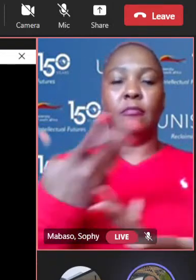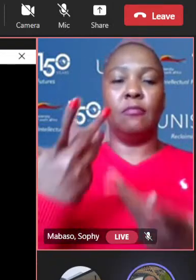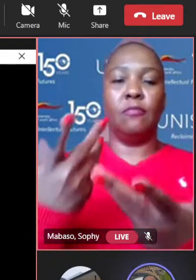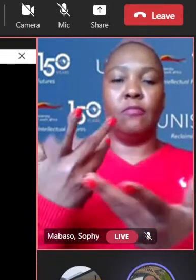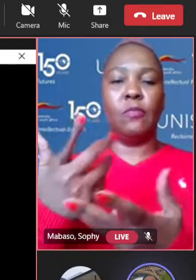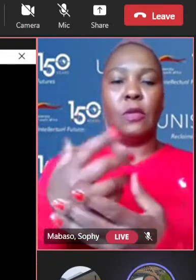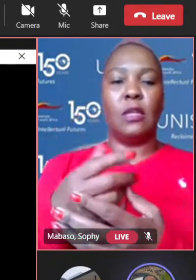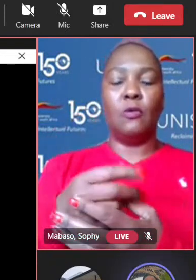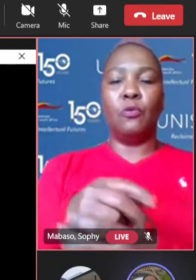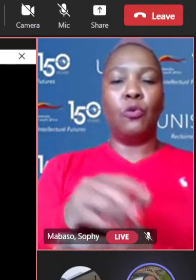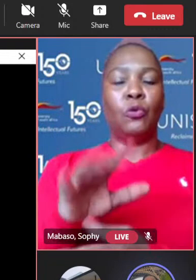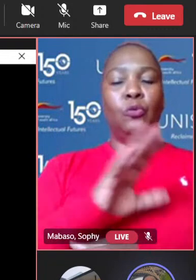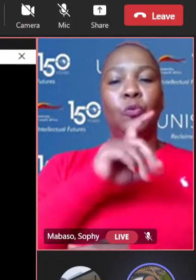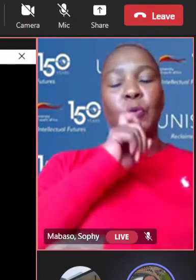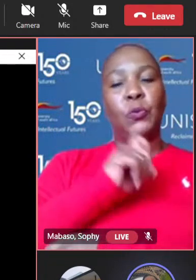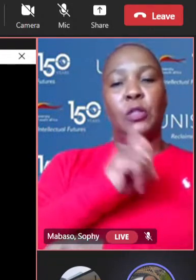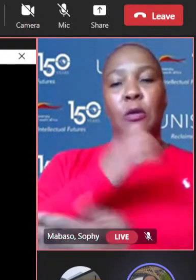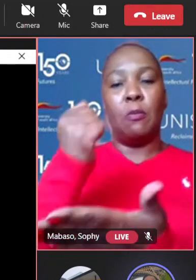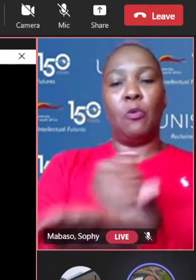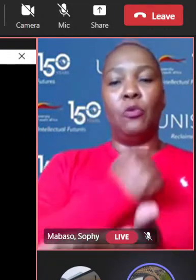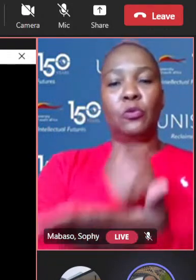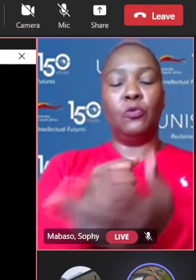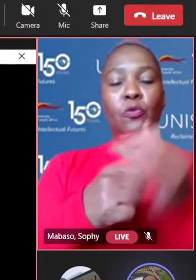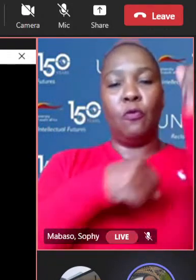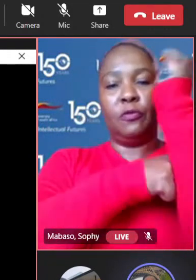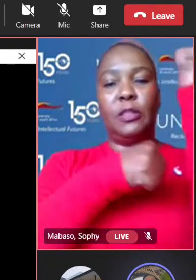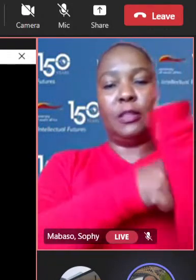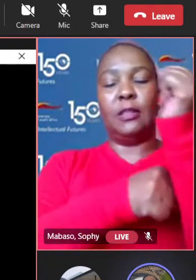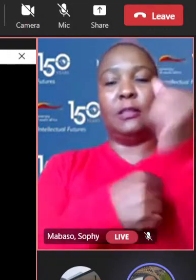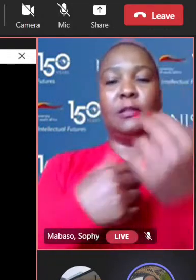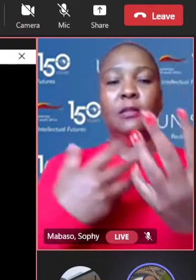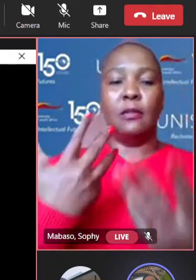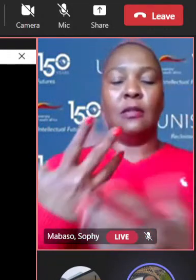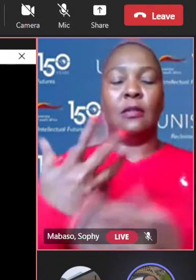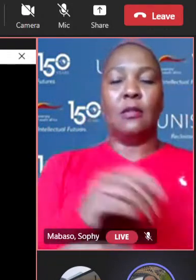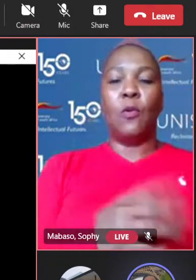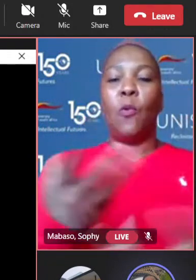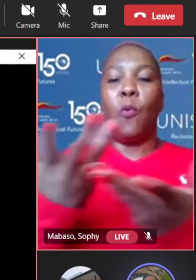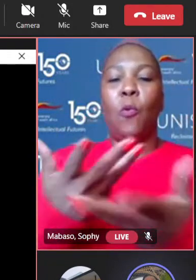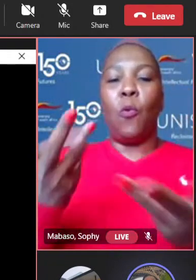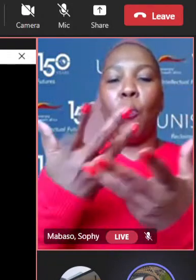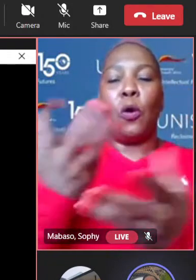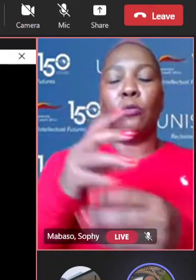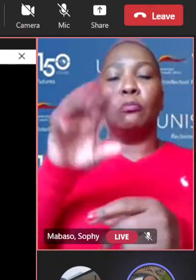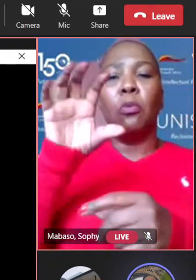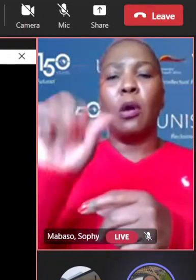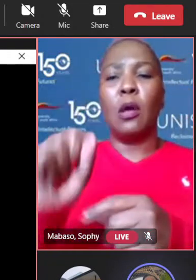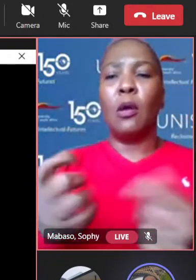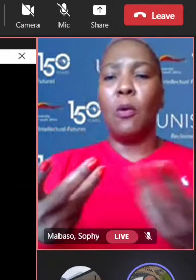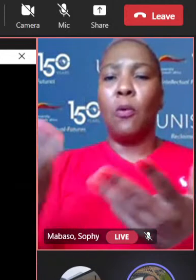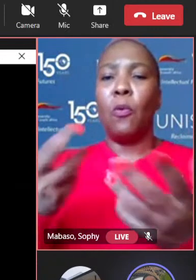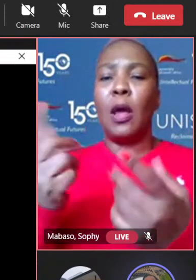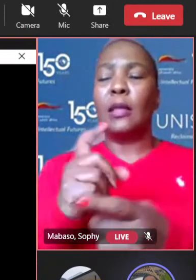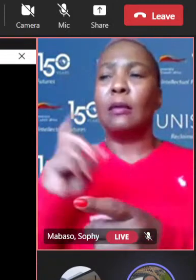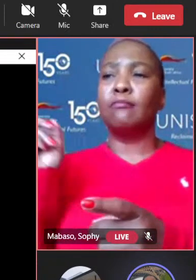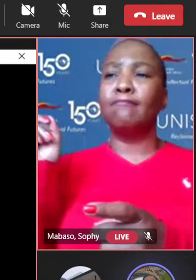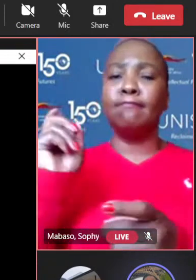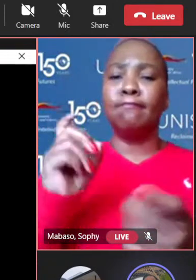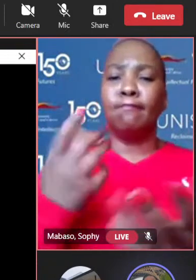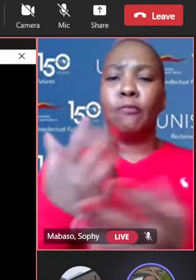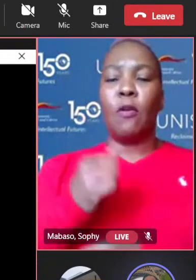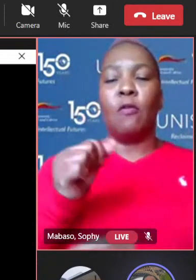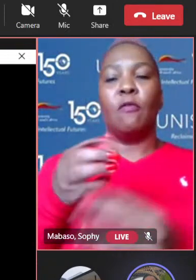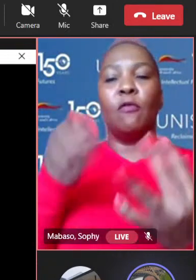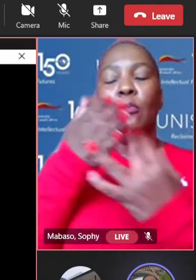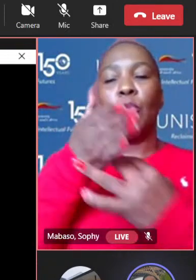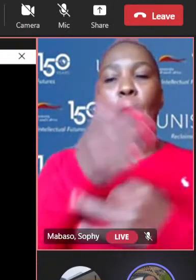office, so we courier the books to your address, and where you can also track the status of your parcel on or via my Unisa if